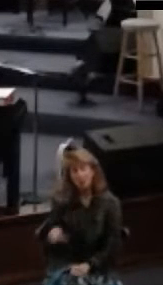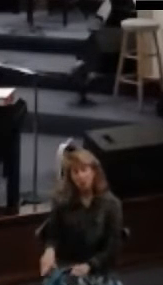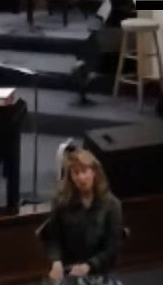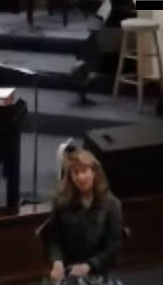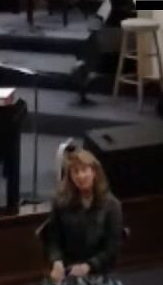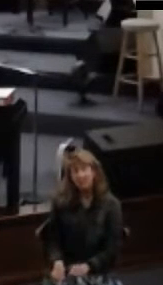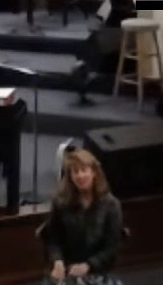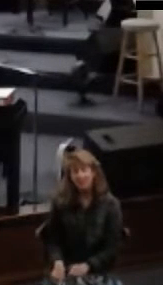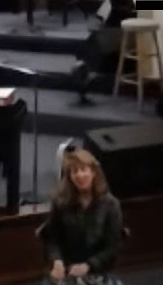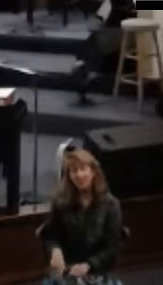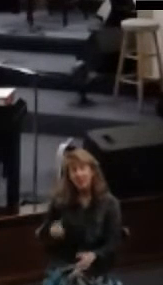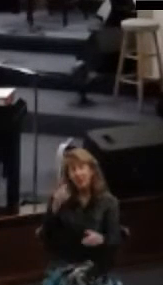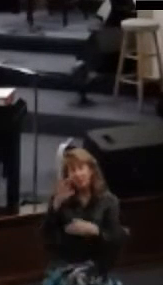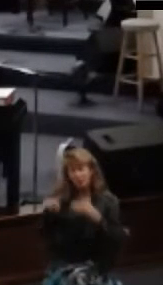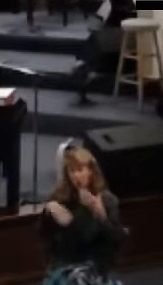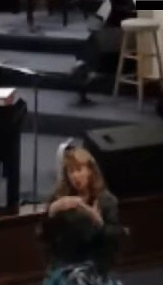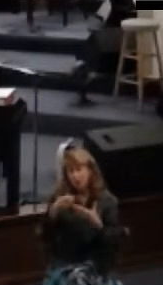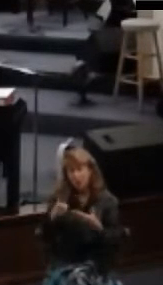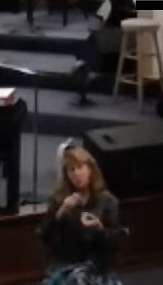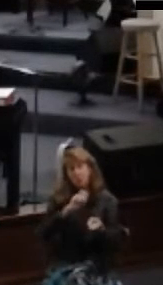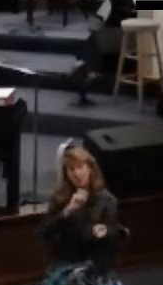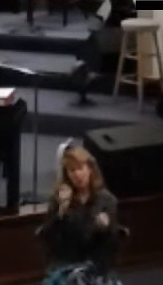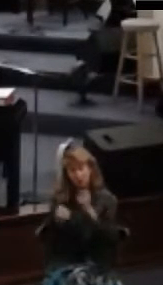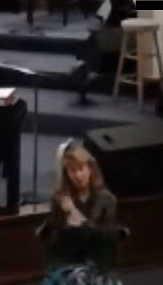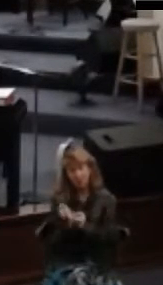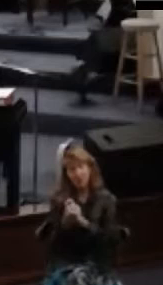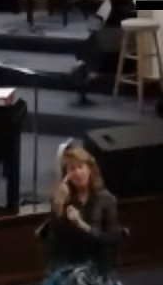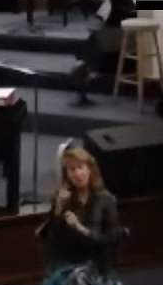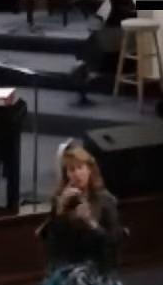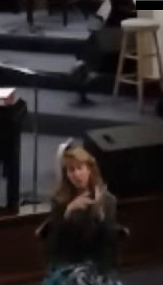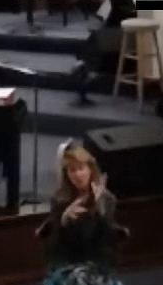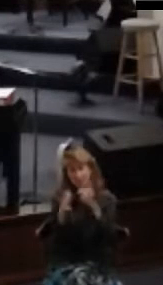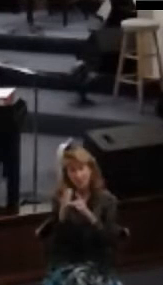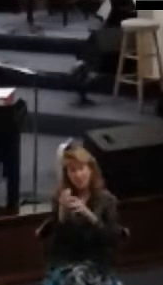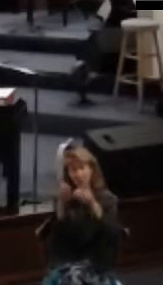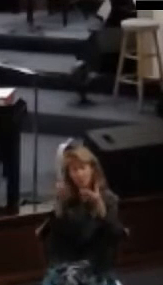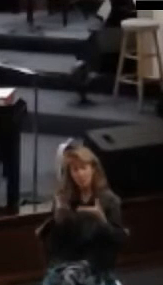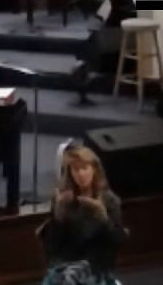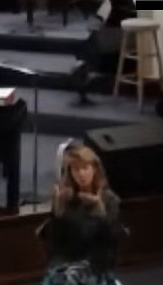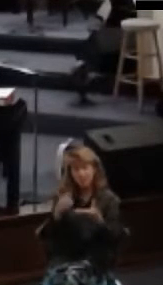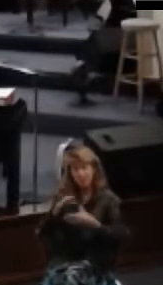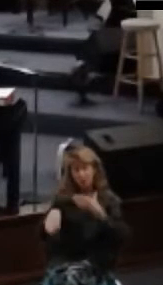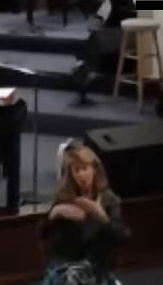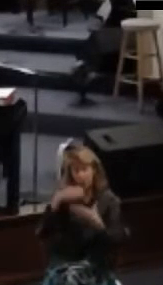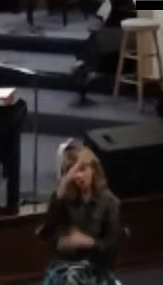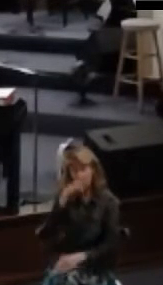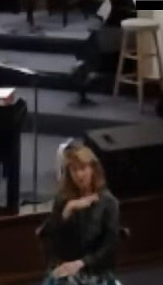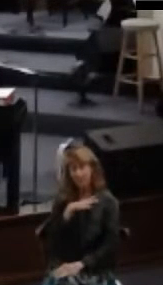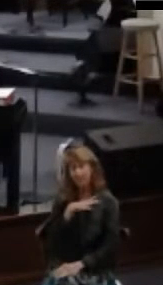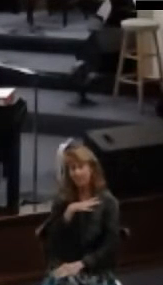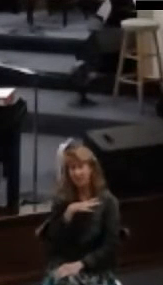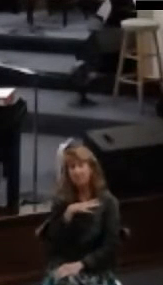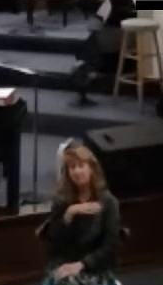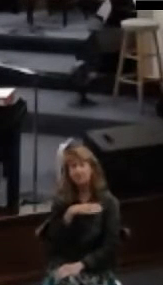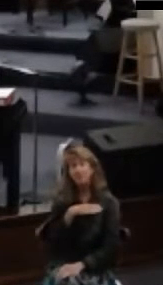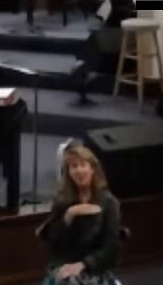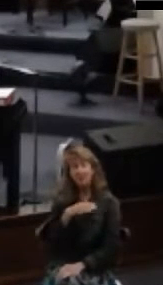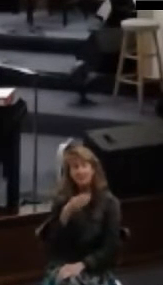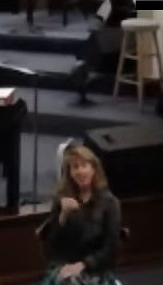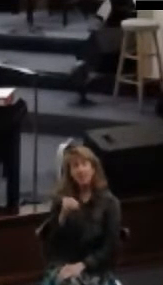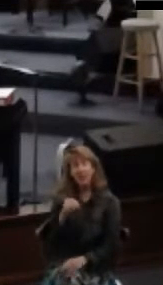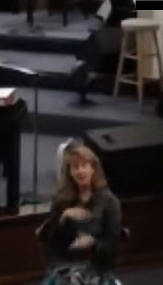a convert to Judaism. They presented these men to the apostles, who prayed and laid their hands on